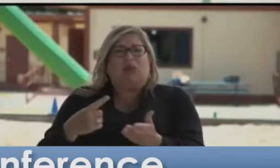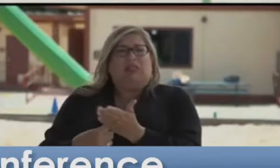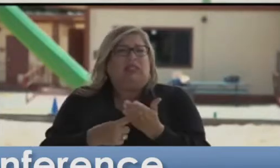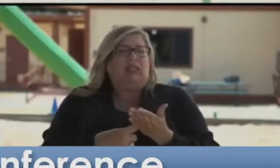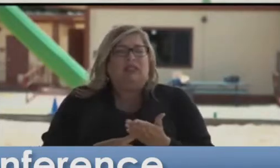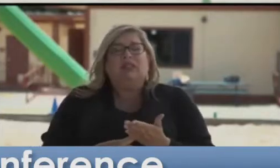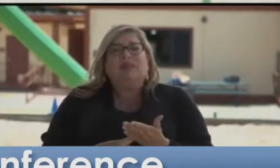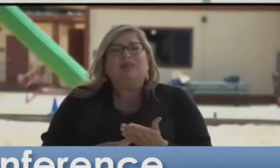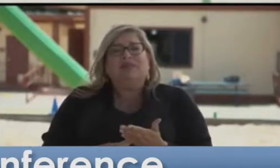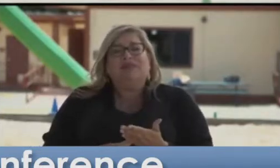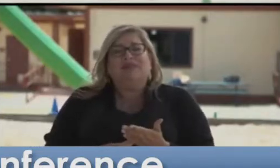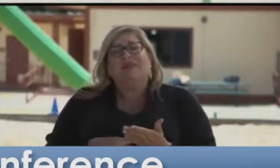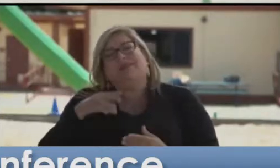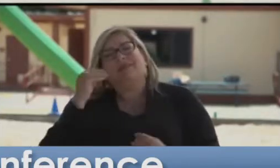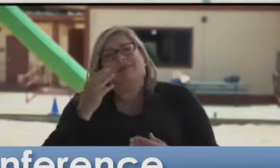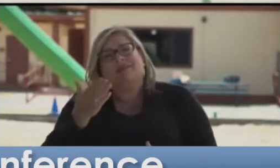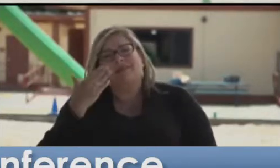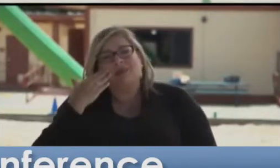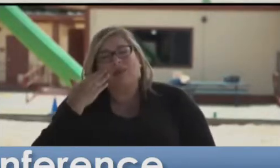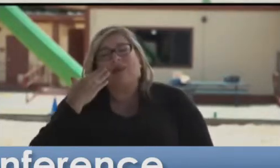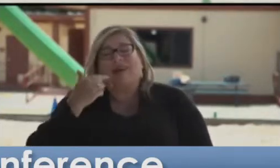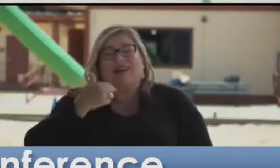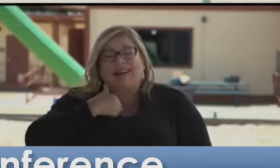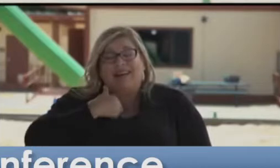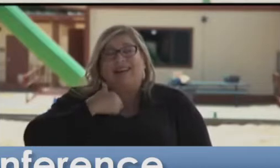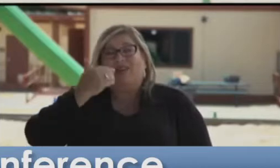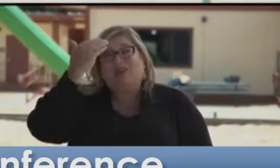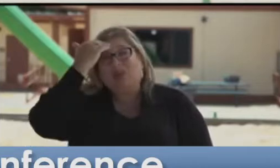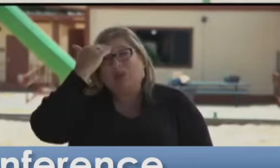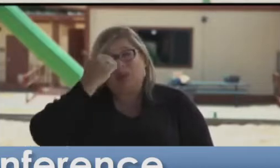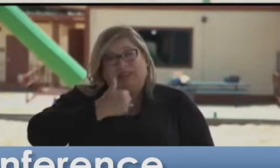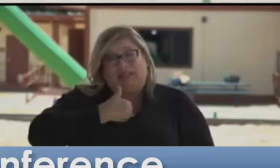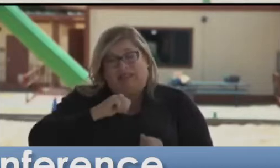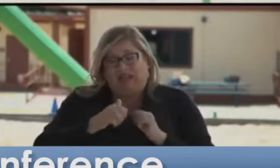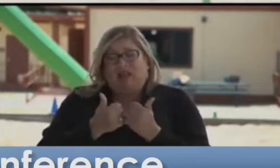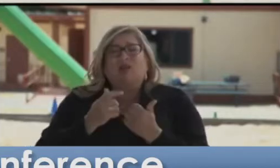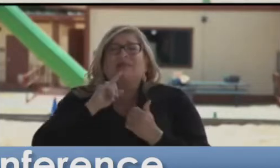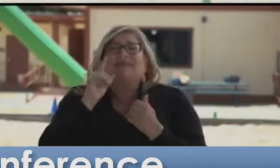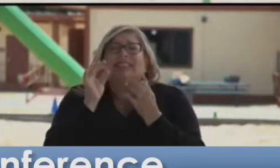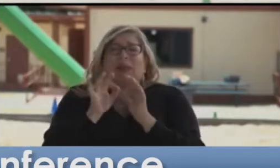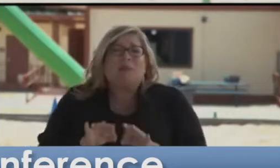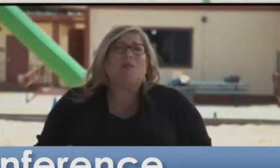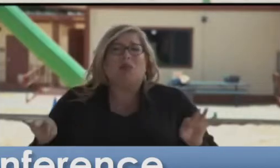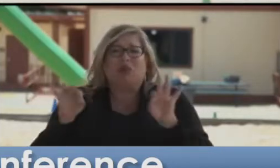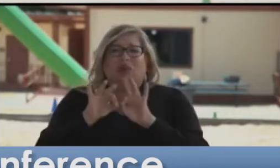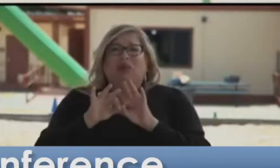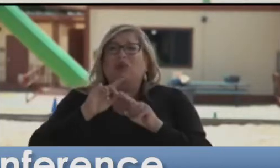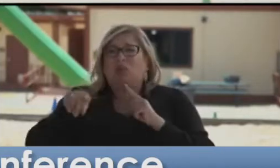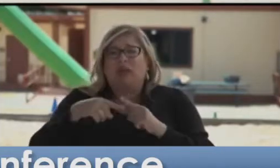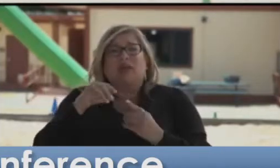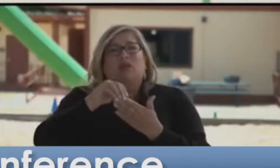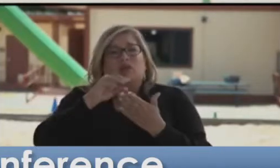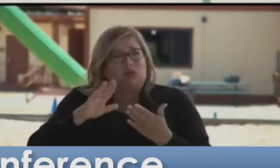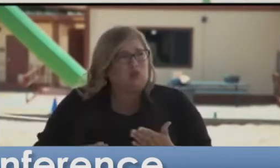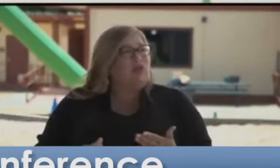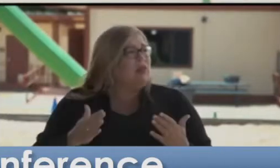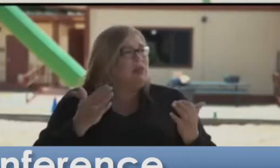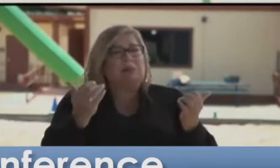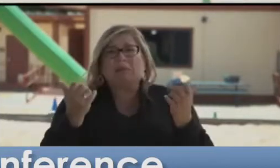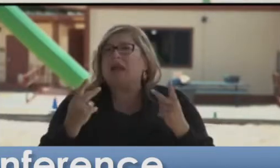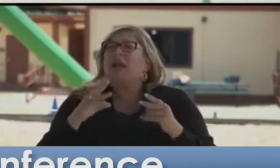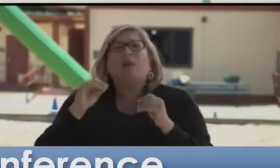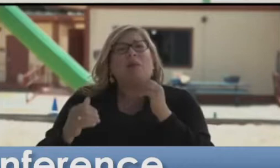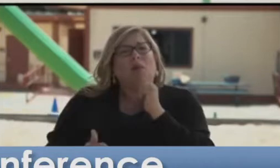that to say, it's not lost on me how important when our students in this state have fully returned, and most of our